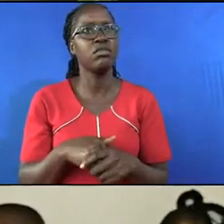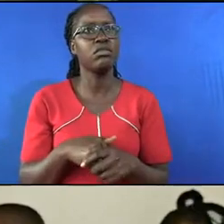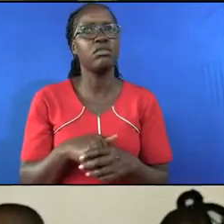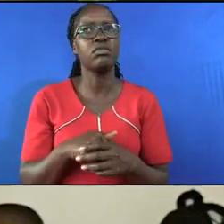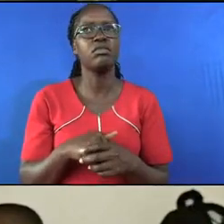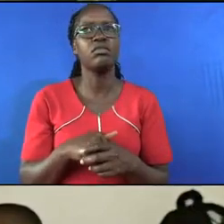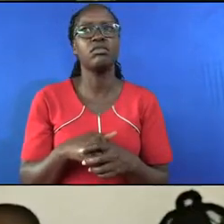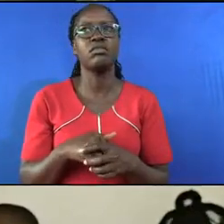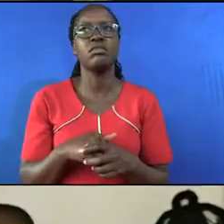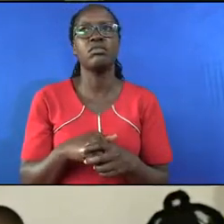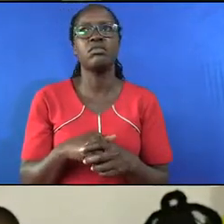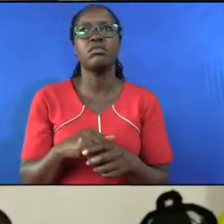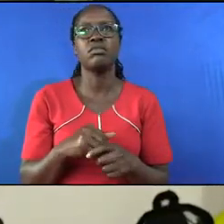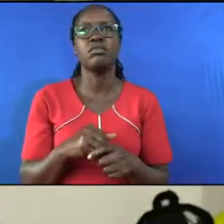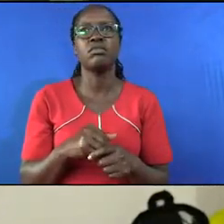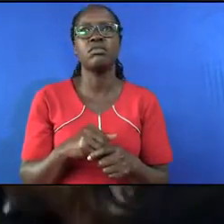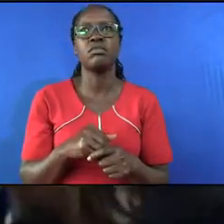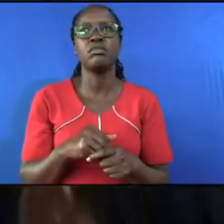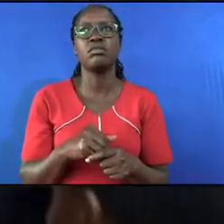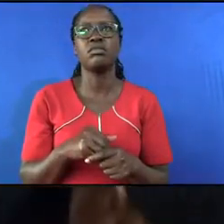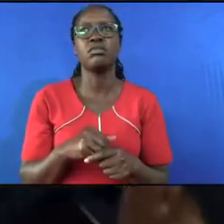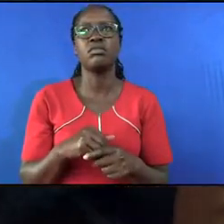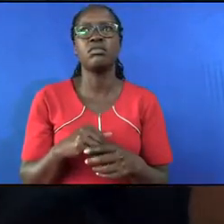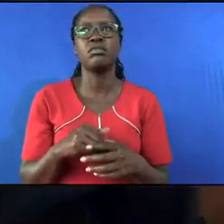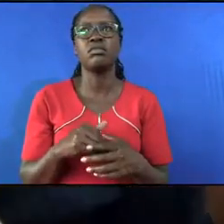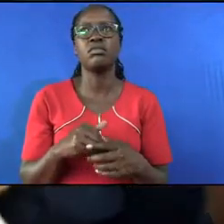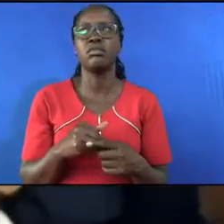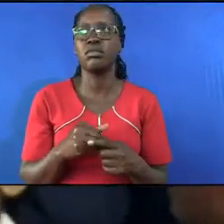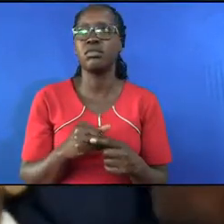used to do? Yes. You?